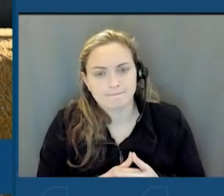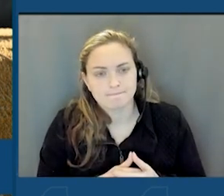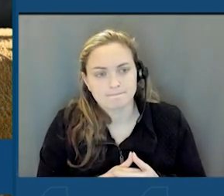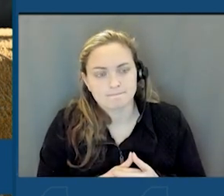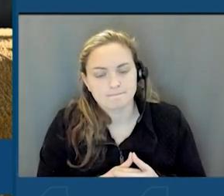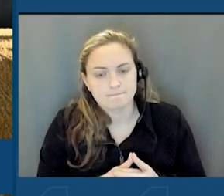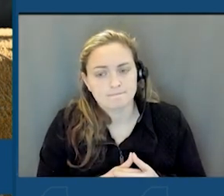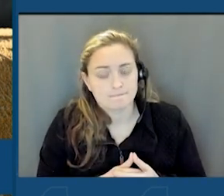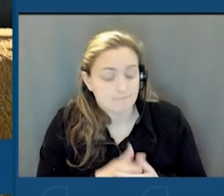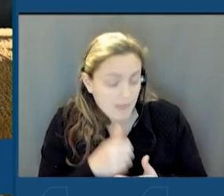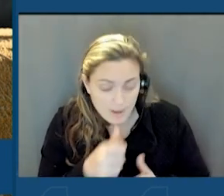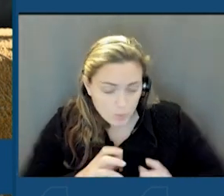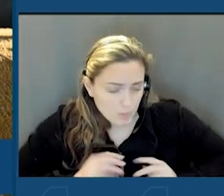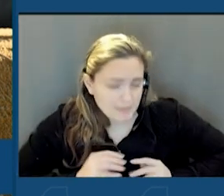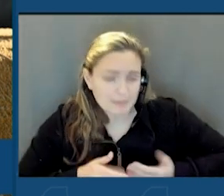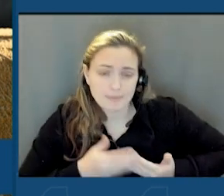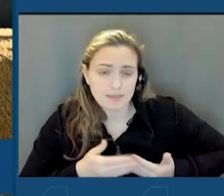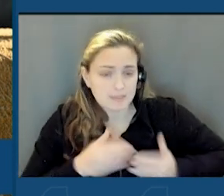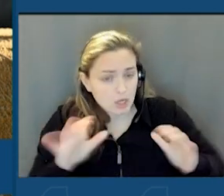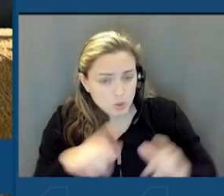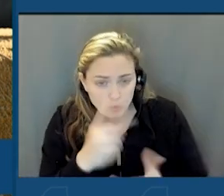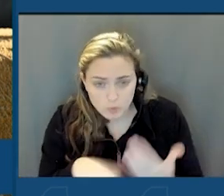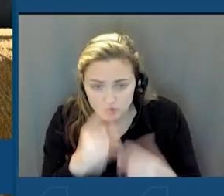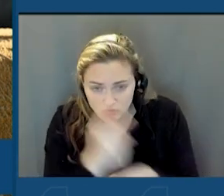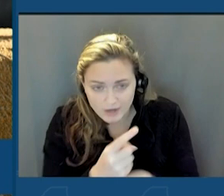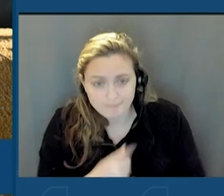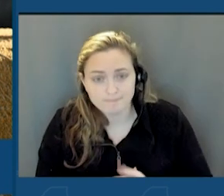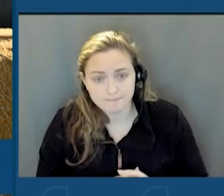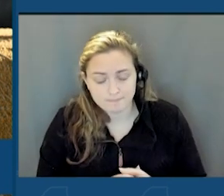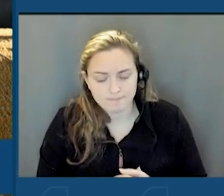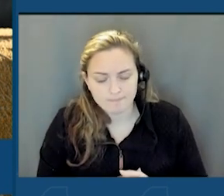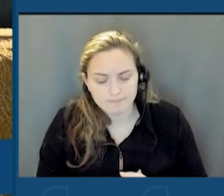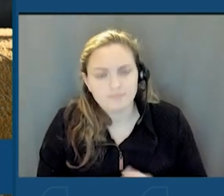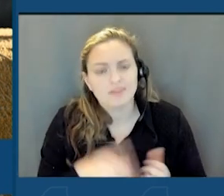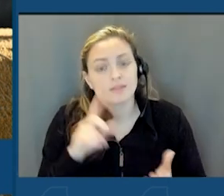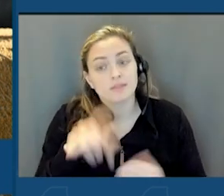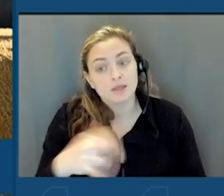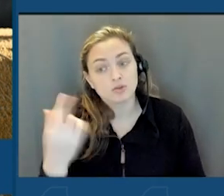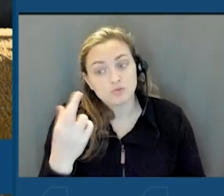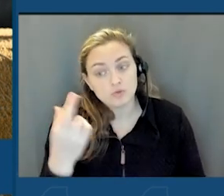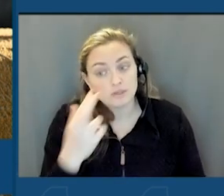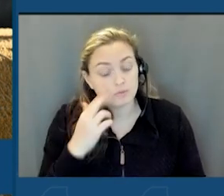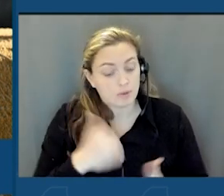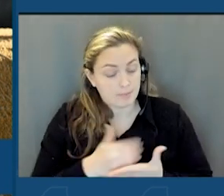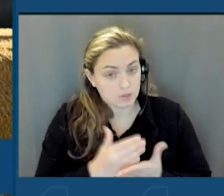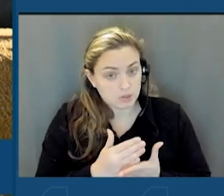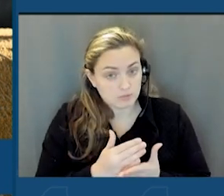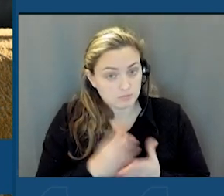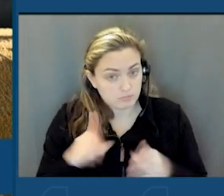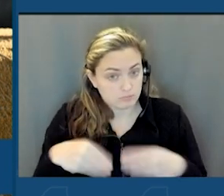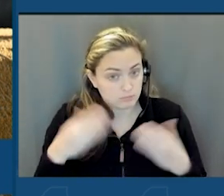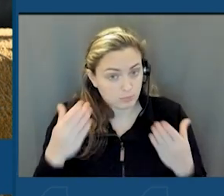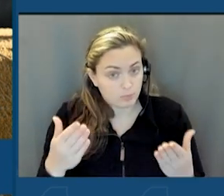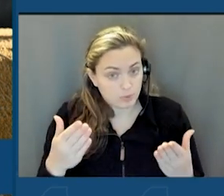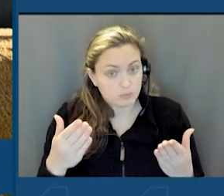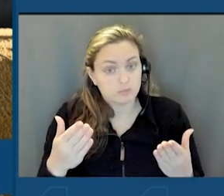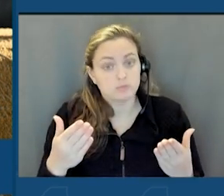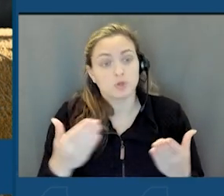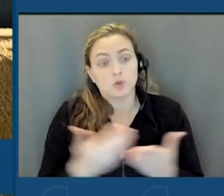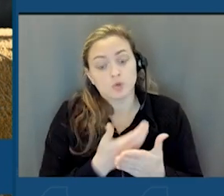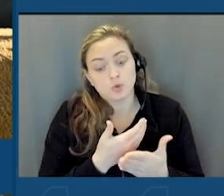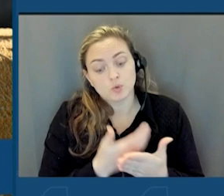do easy. I do what's right. And that's why, in my budget, I proposed a brand new New York